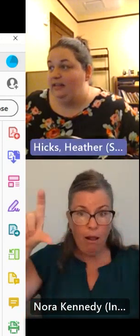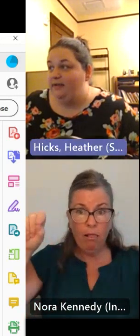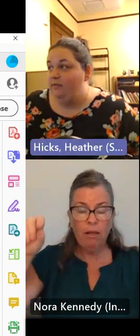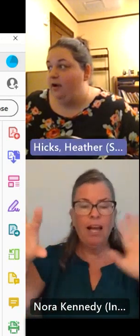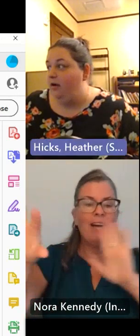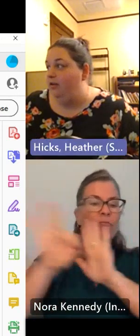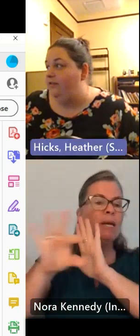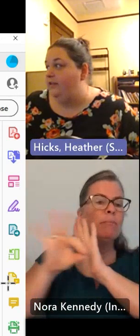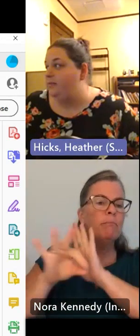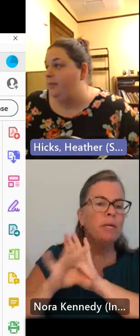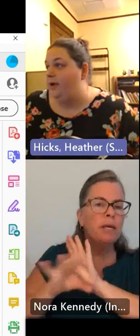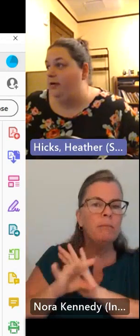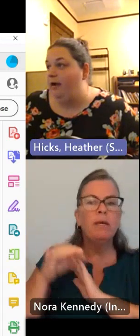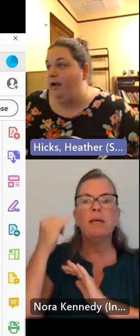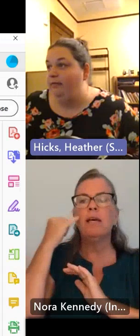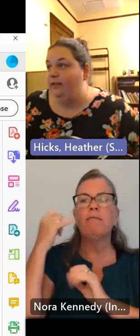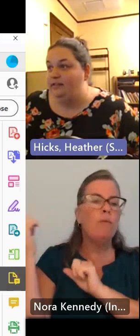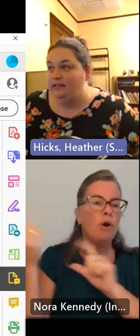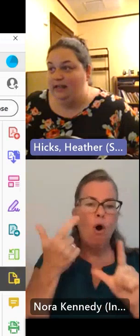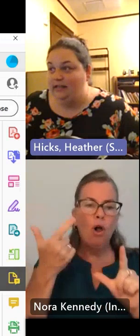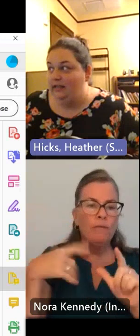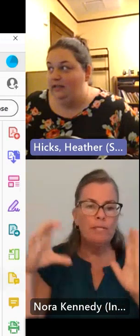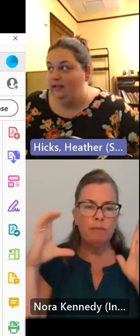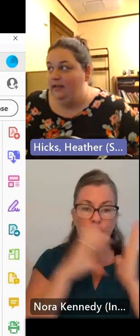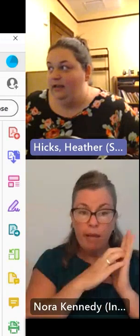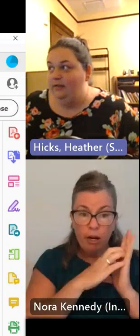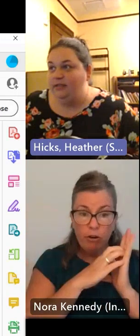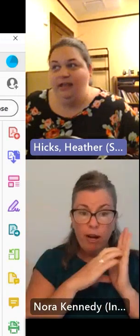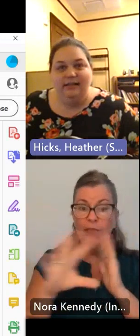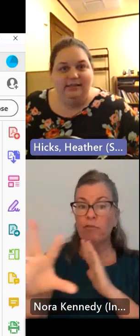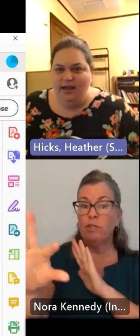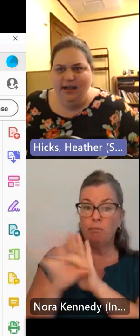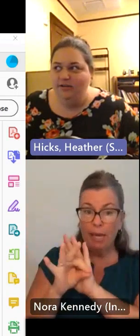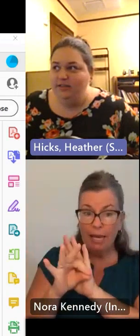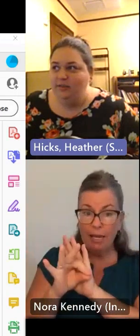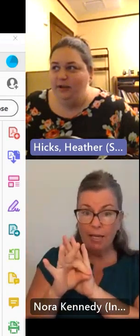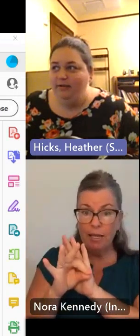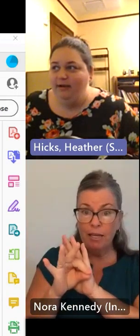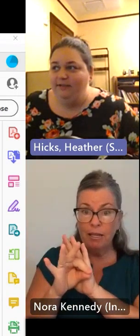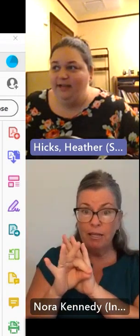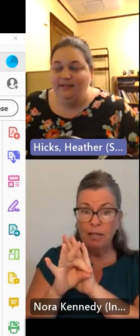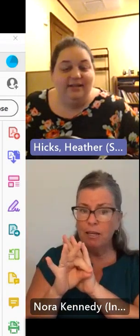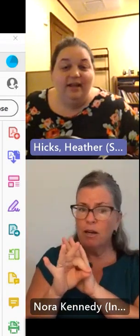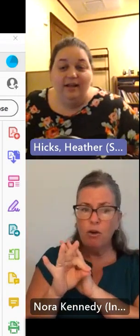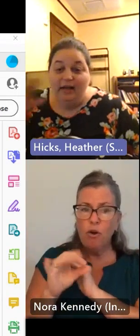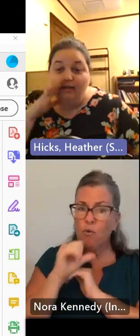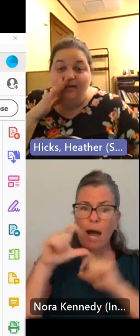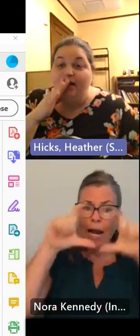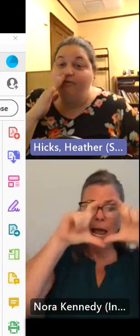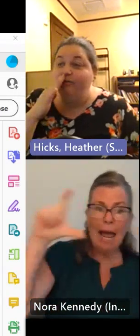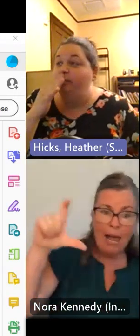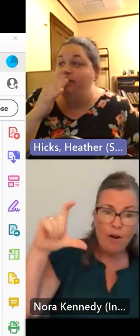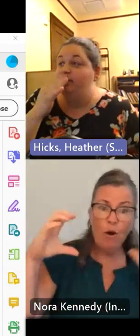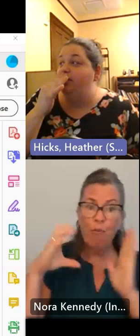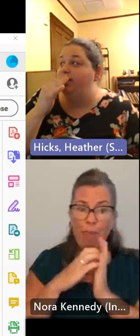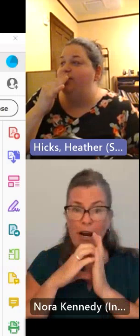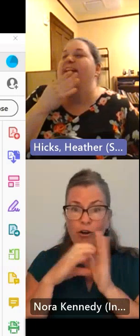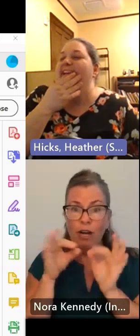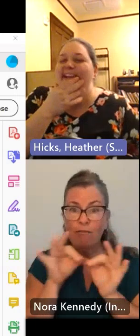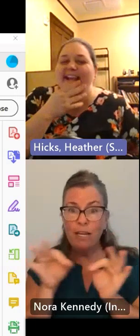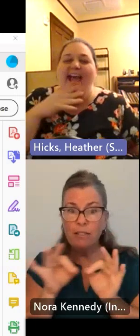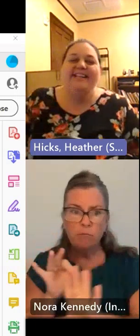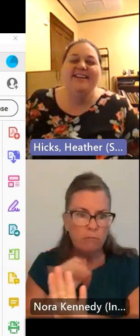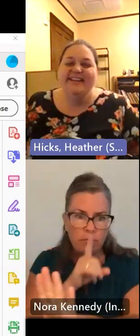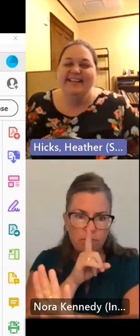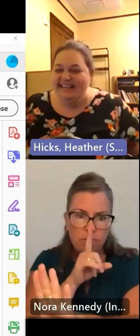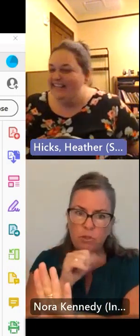select like this. If I want all of this to be a paragraph, it's selecting it. And I'm saying it's not headers, it's paragraph text. Now that's awful. Please don't ever do